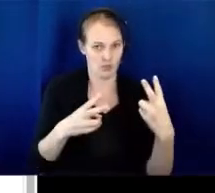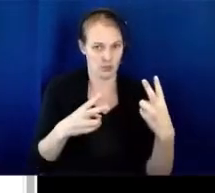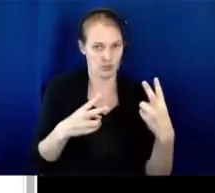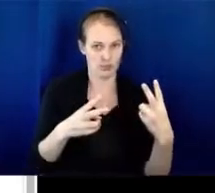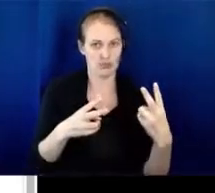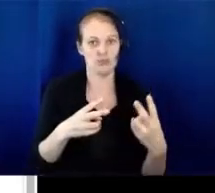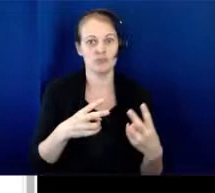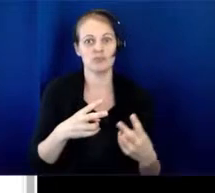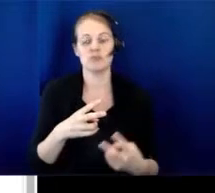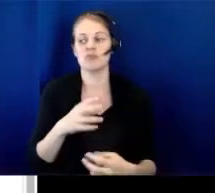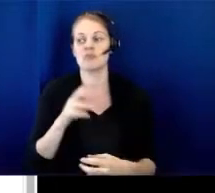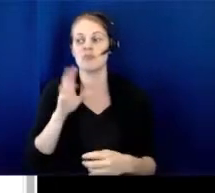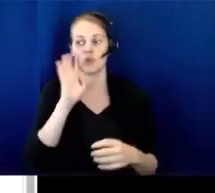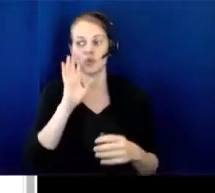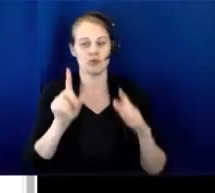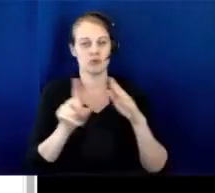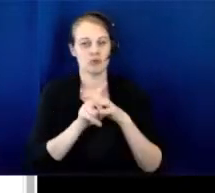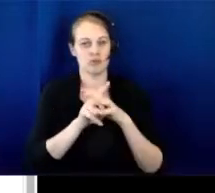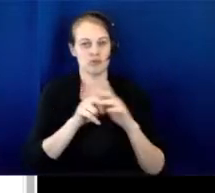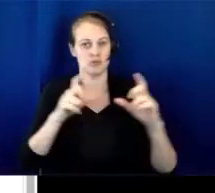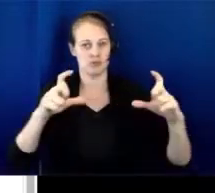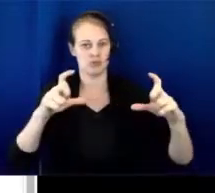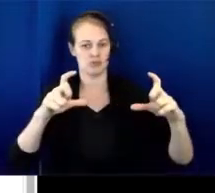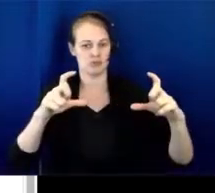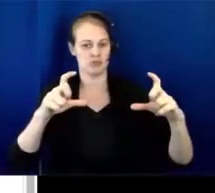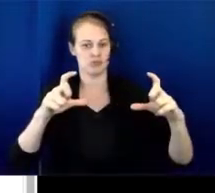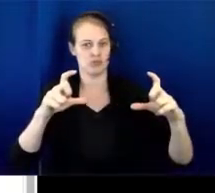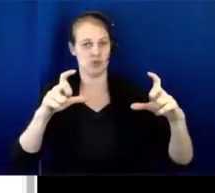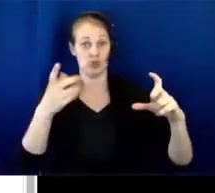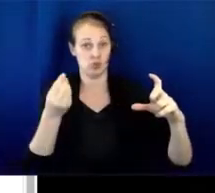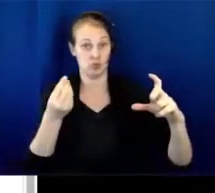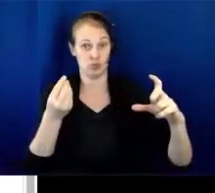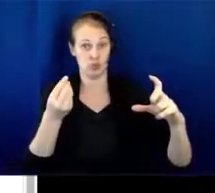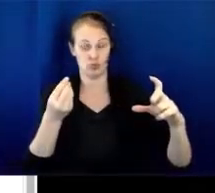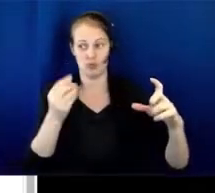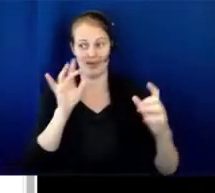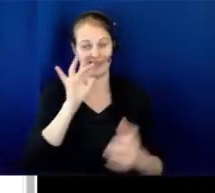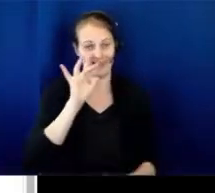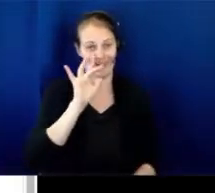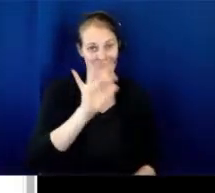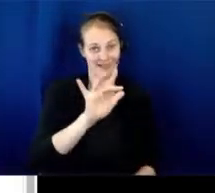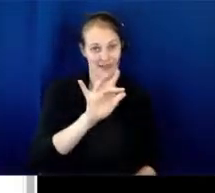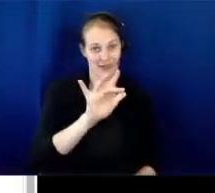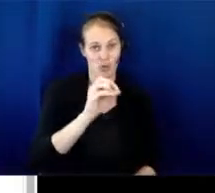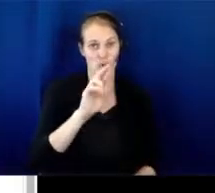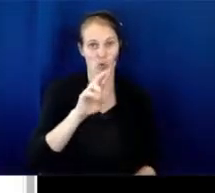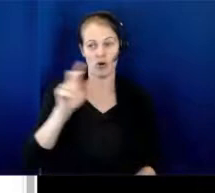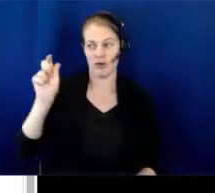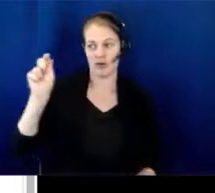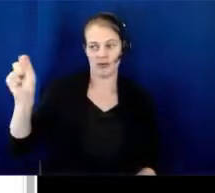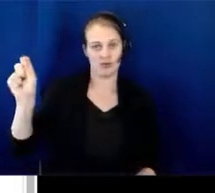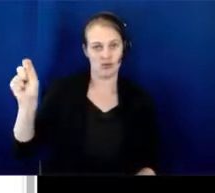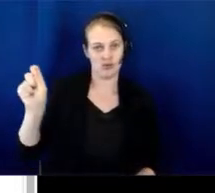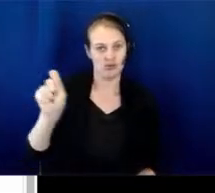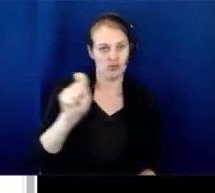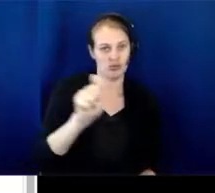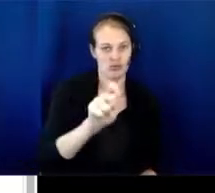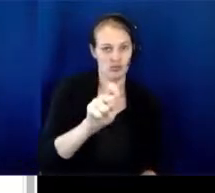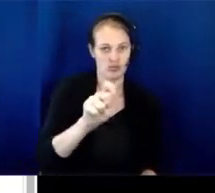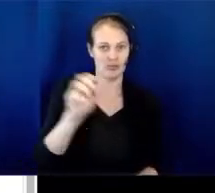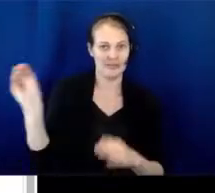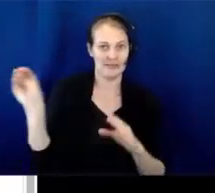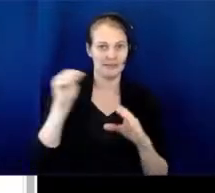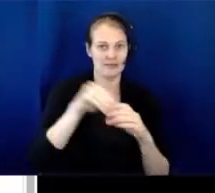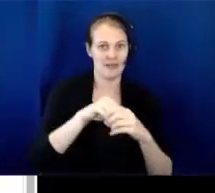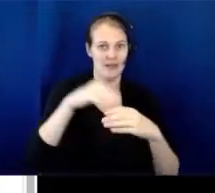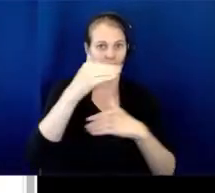you'll get this screen. All you got to do is you can either click here or you can drag your file into this box. And